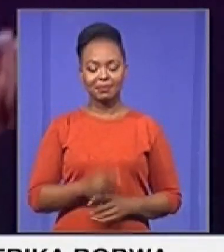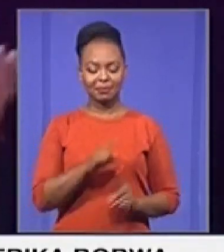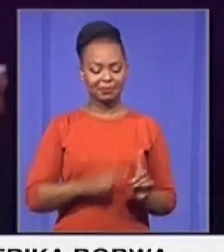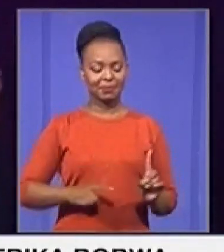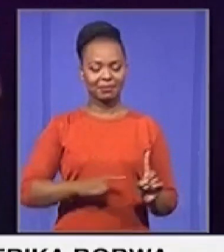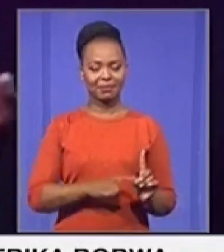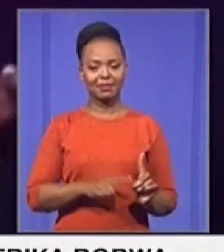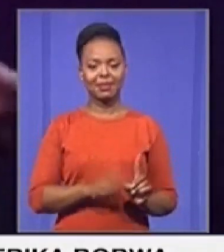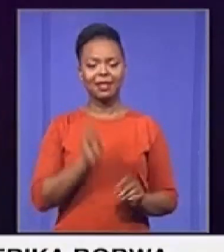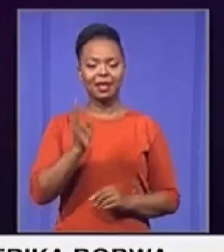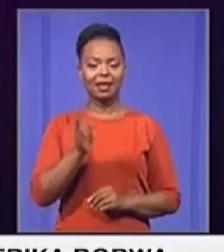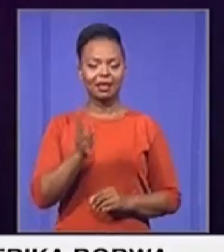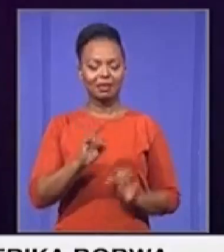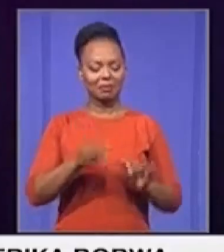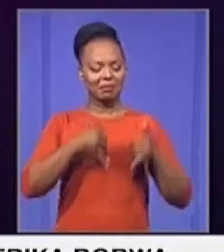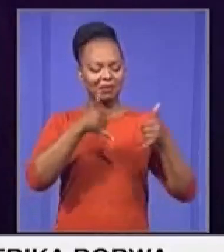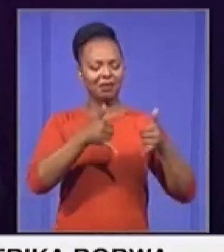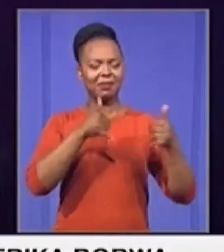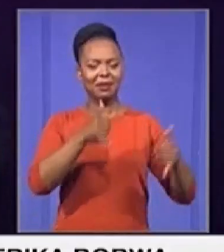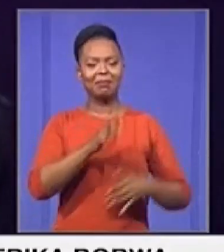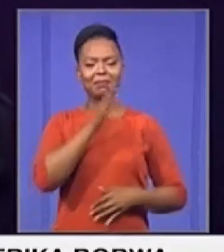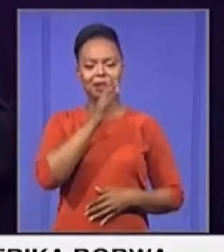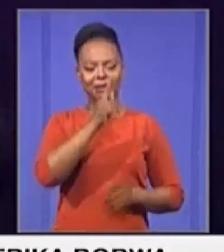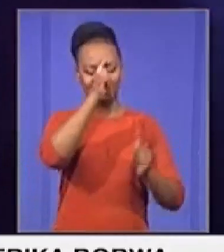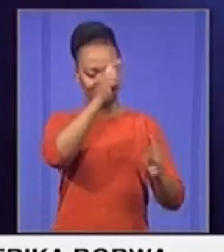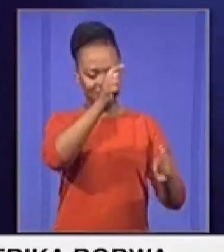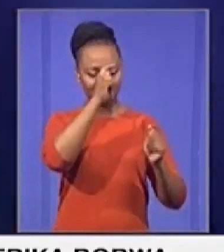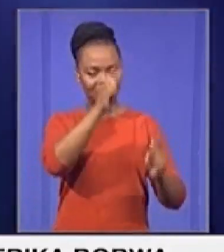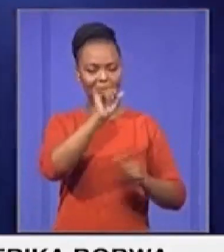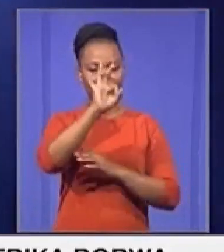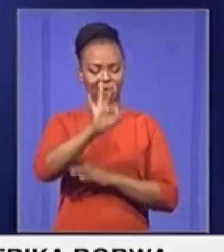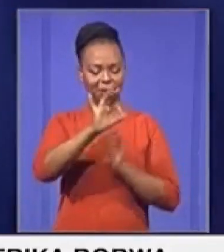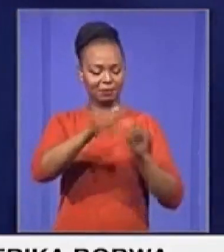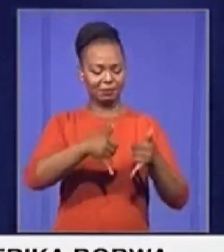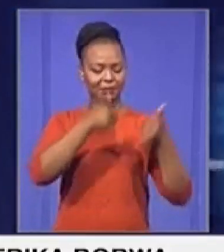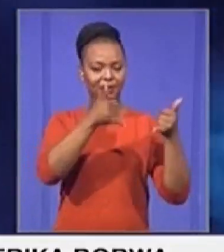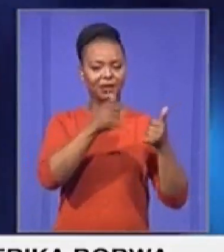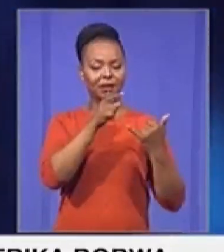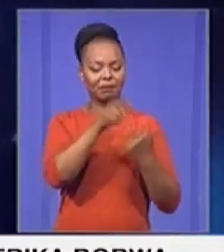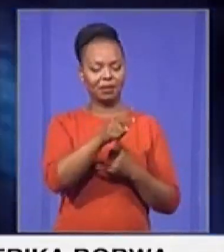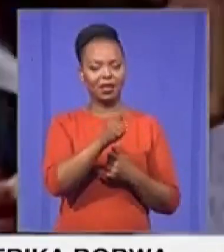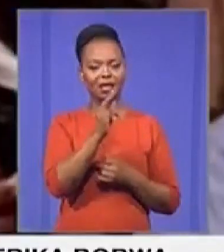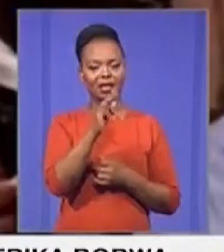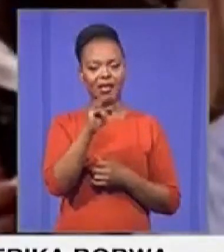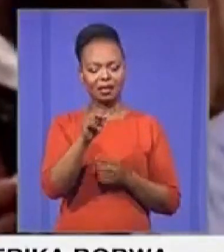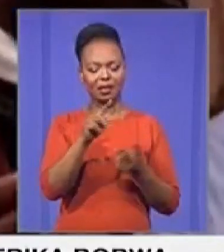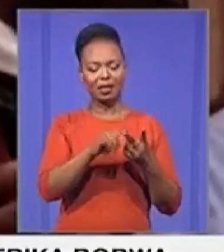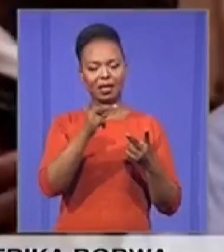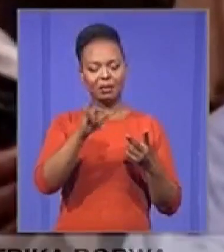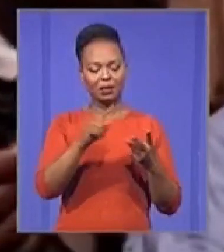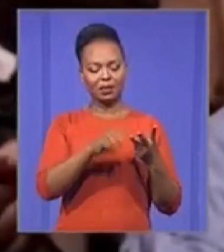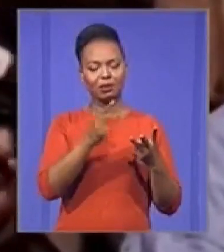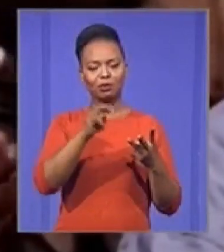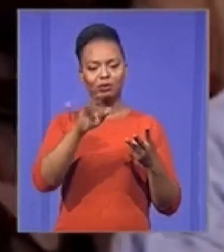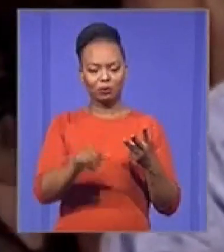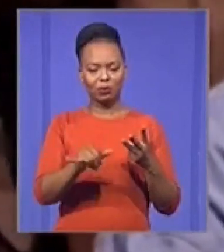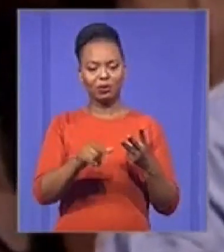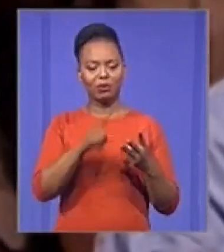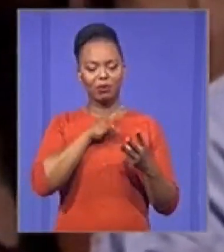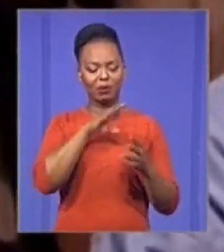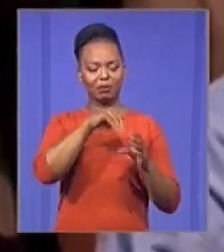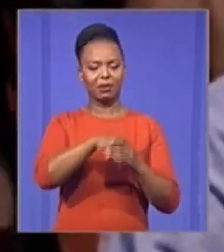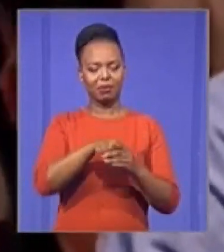Belafonte o boetsa hapa dikgau tse ngatanyana tse kenyeletsang tse tharo tsa Grammy, Emmy le Tony ka kabelo eo a bileng le yona nalaneng